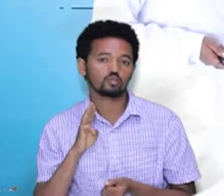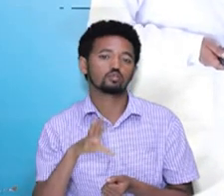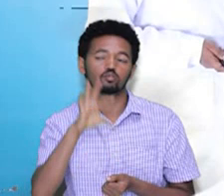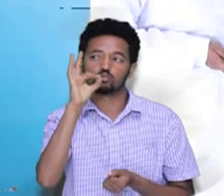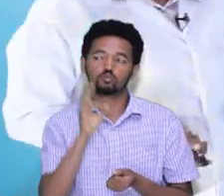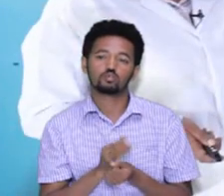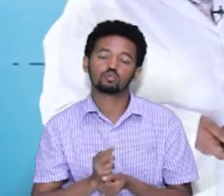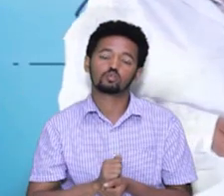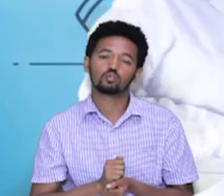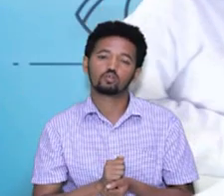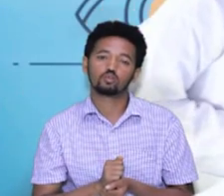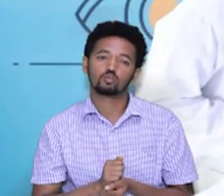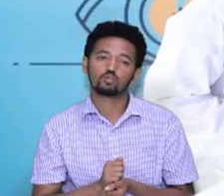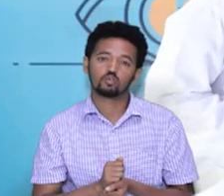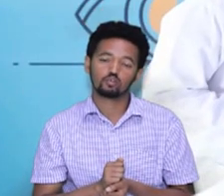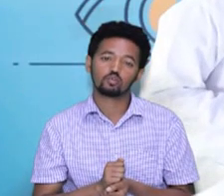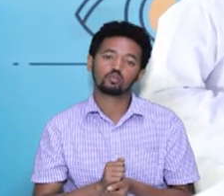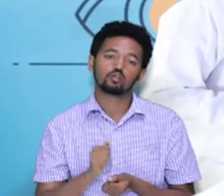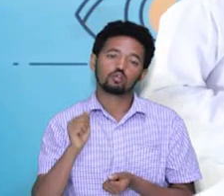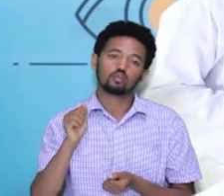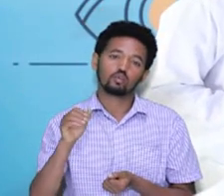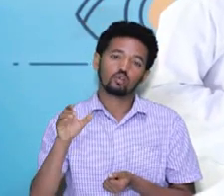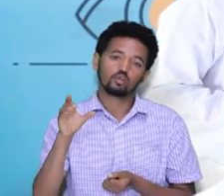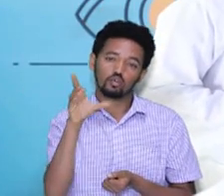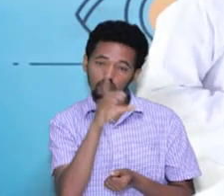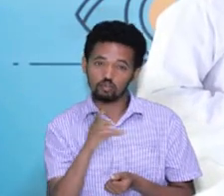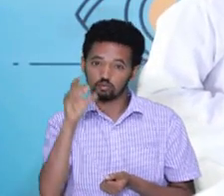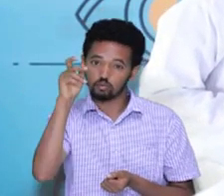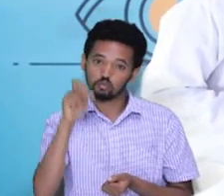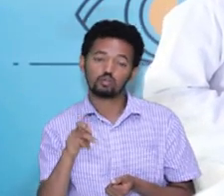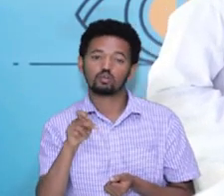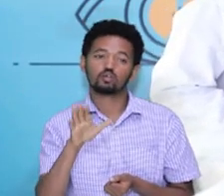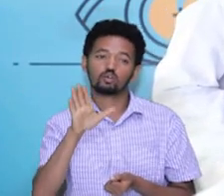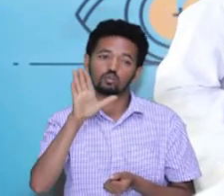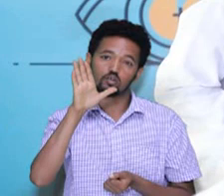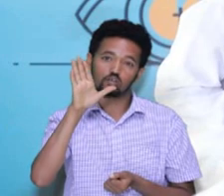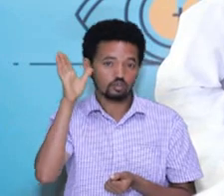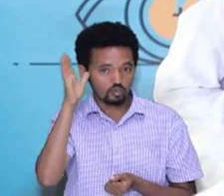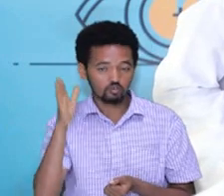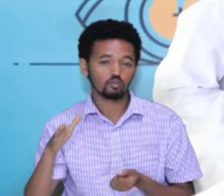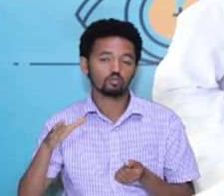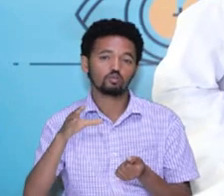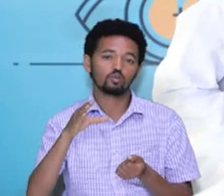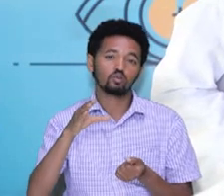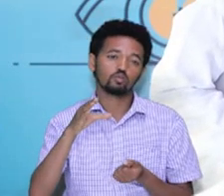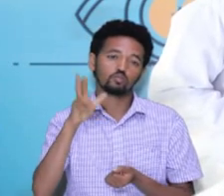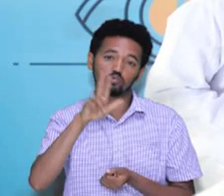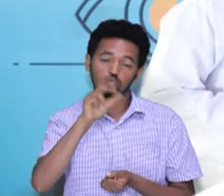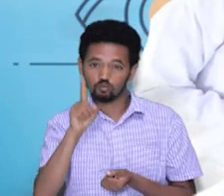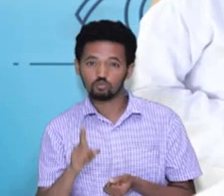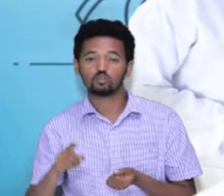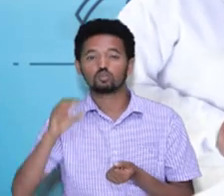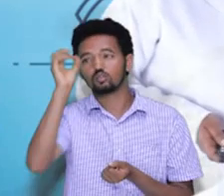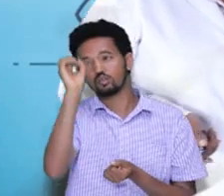minutes west. Cape Gaddafi is found in Somalia, located at 51 degrees to